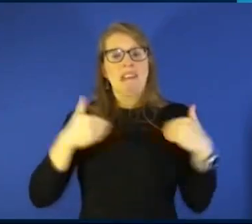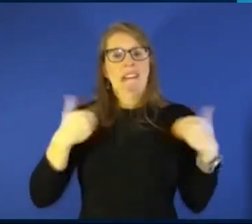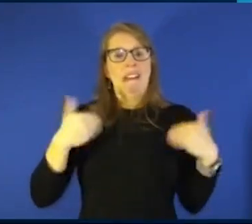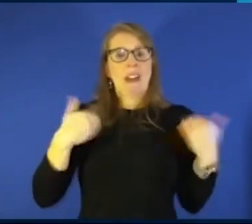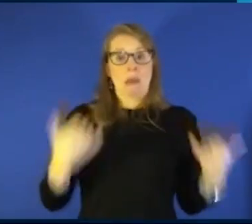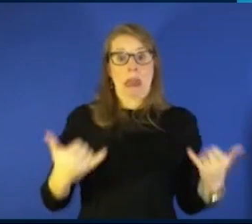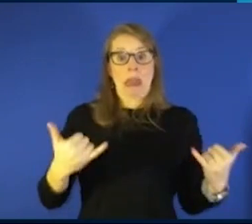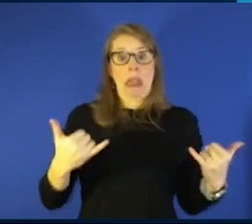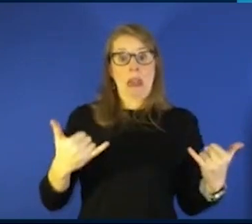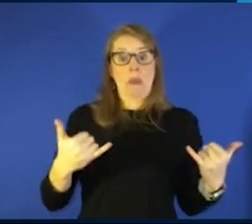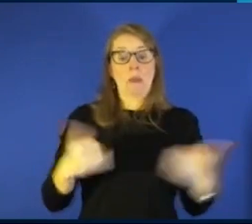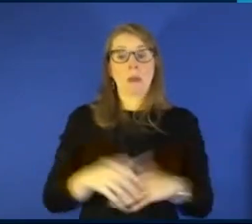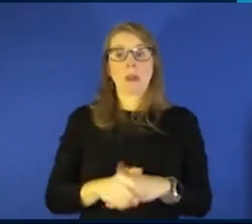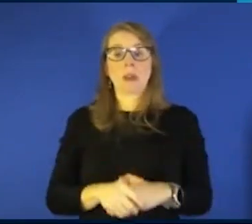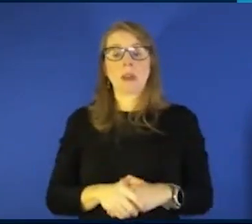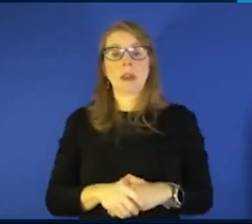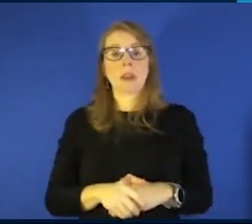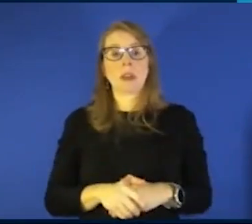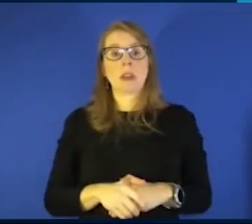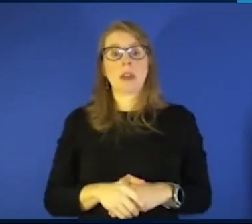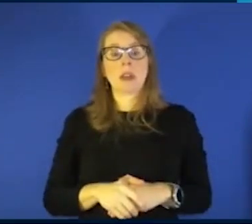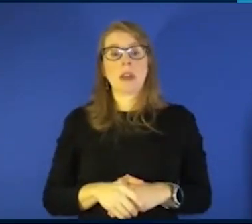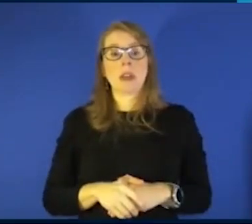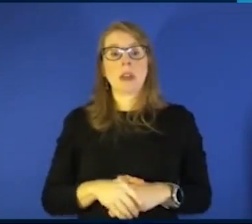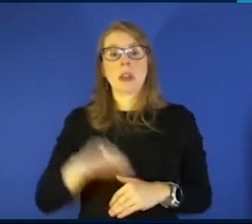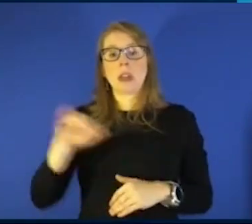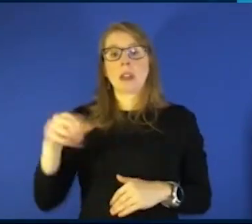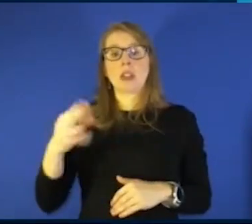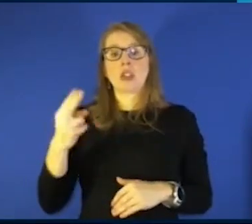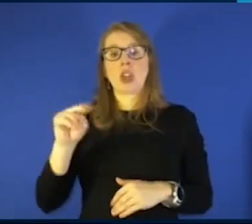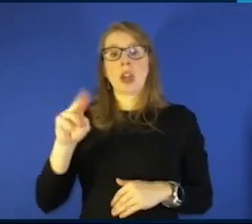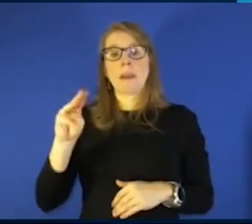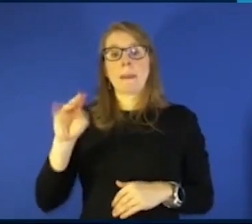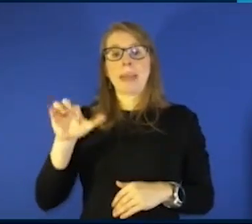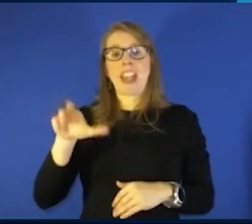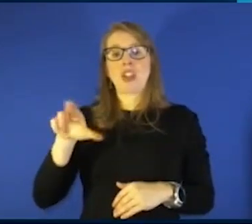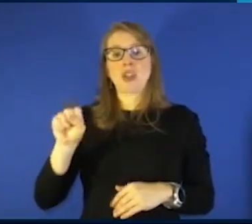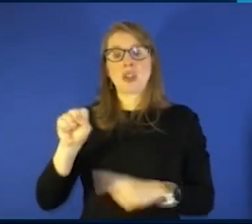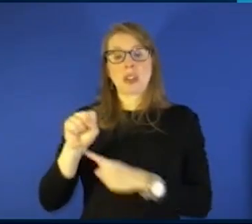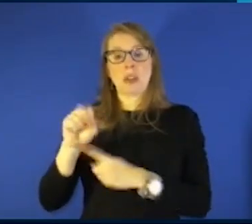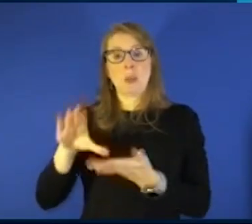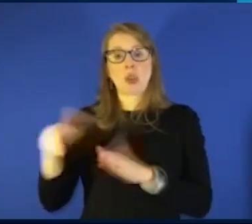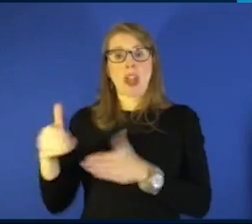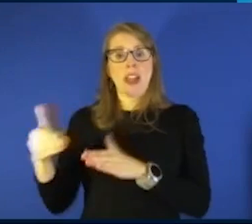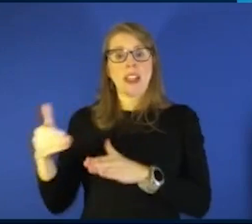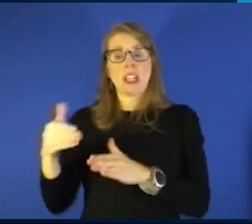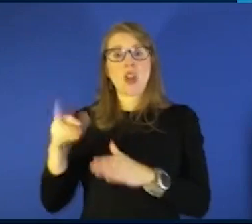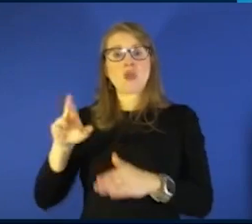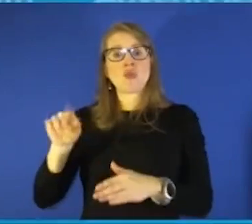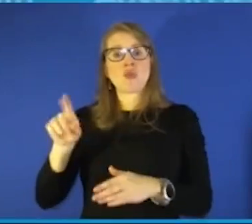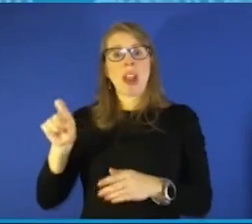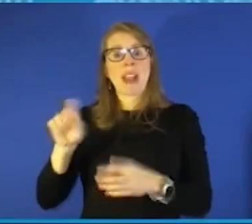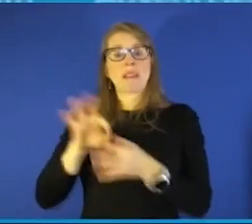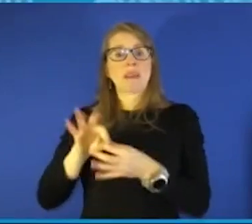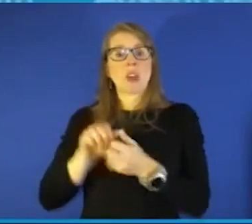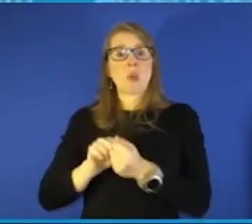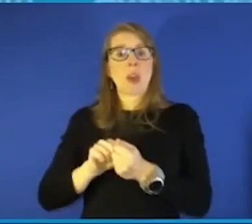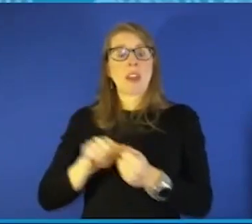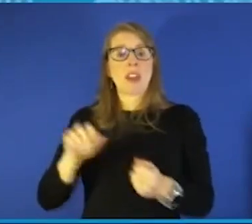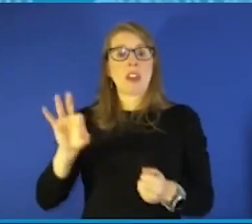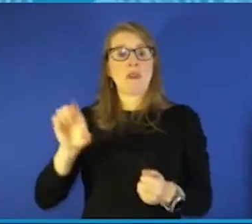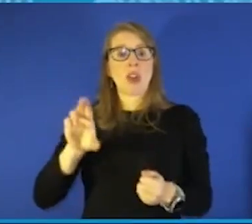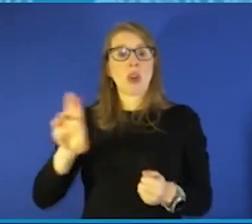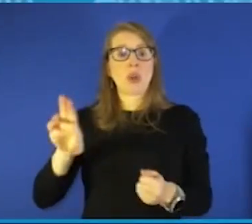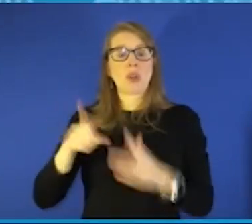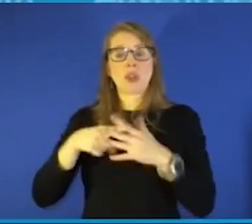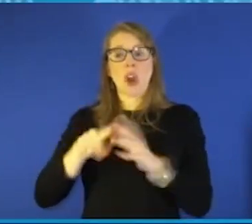also, John Mayers would like to know, what's the mortality rate of the flu? We'll start with Dr. Hayes.